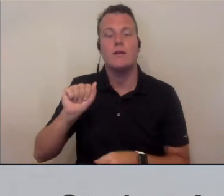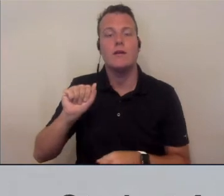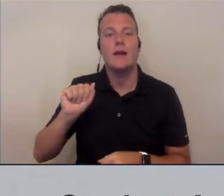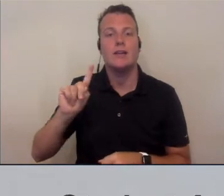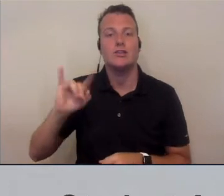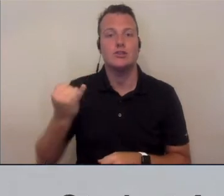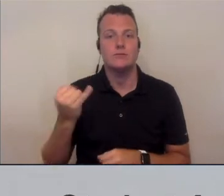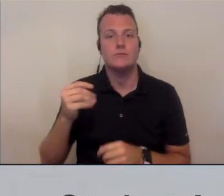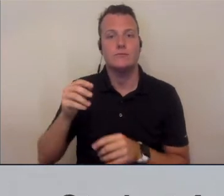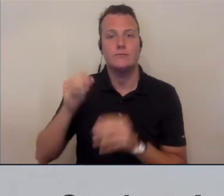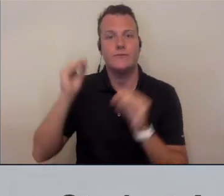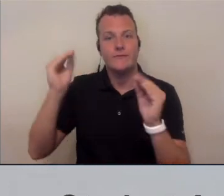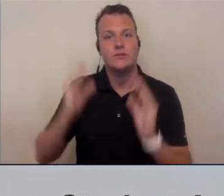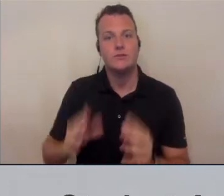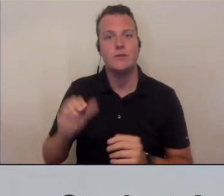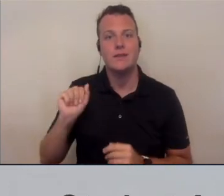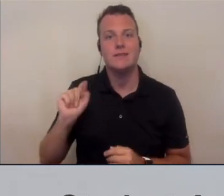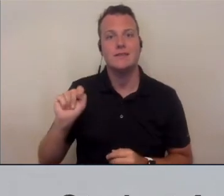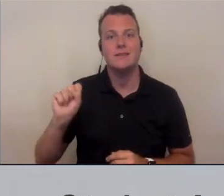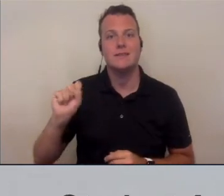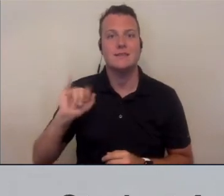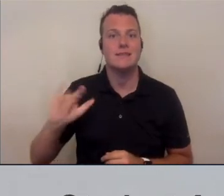University.